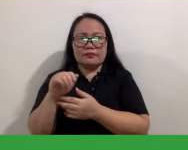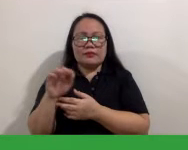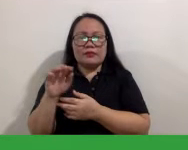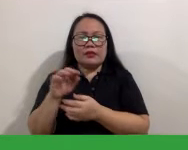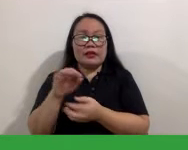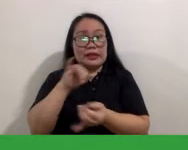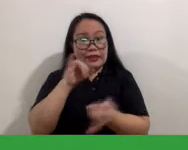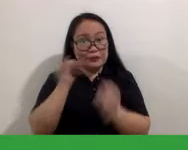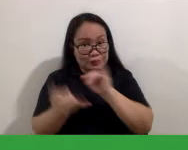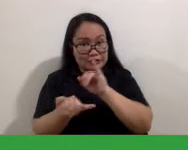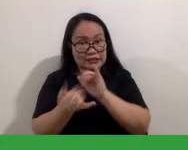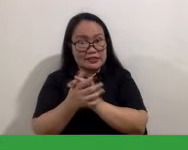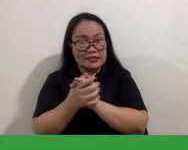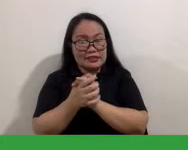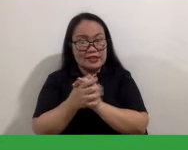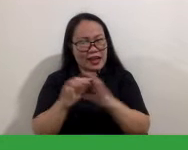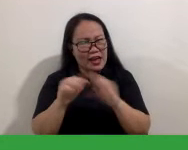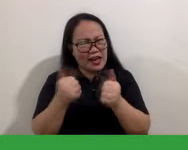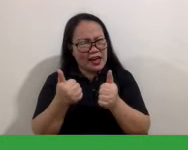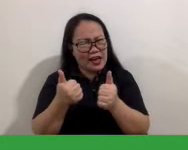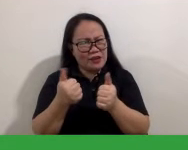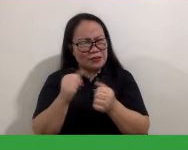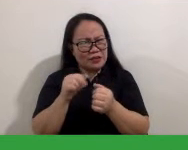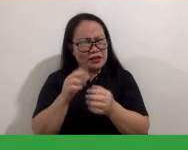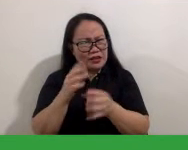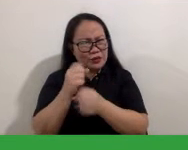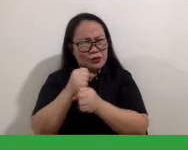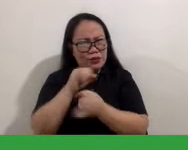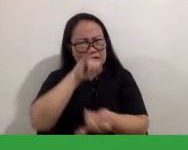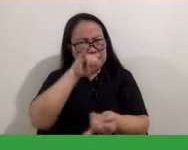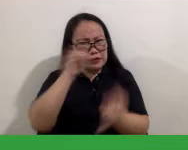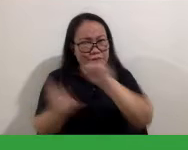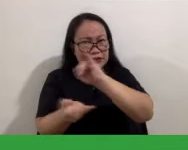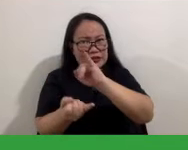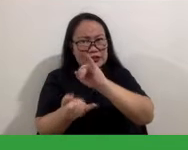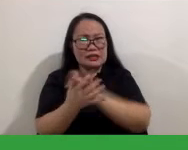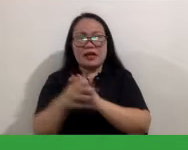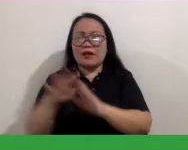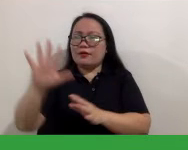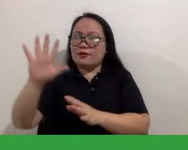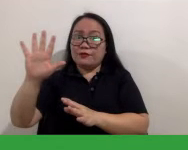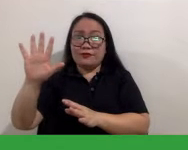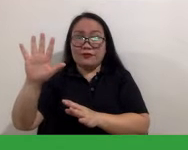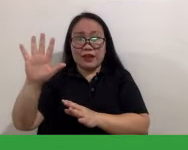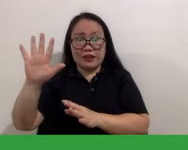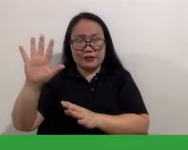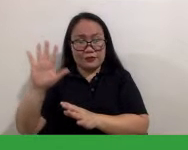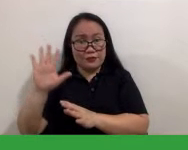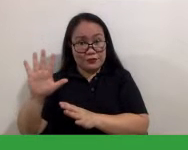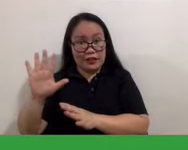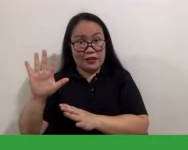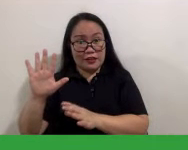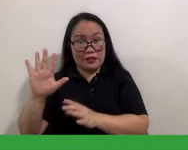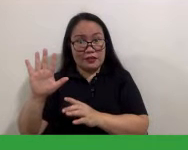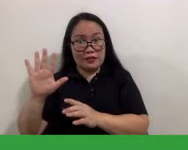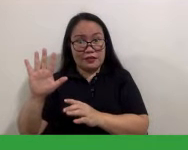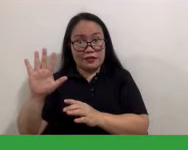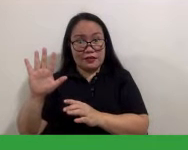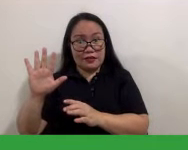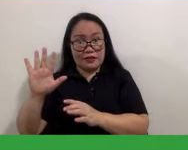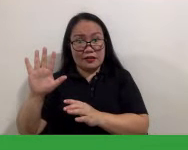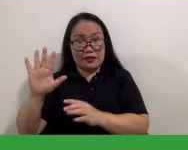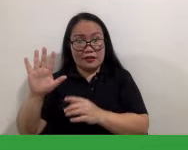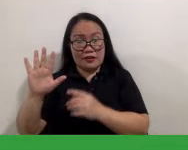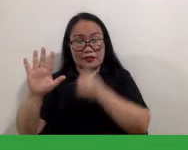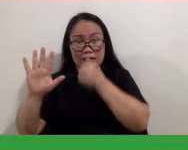example. Okay, paano ba kinukuha ang reciprocal? Okay, we all know that 5 is